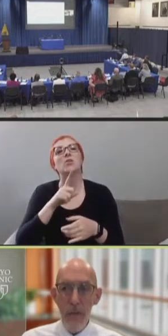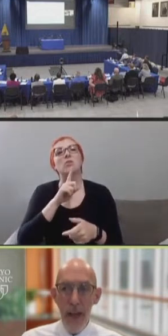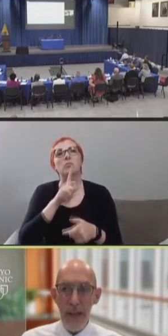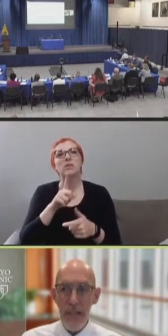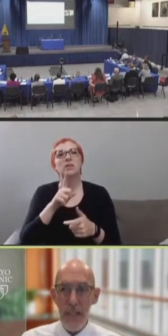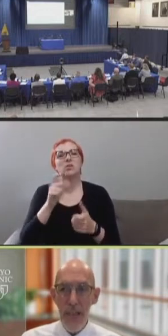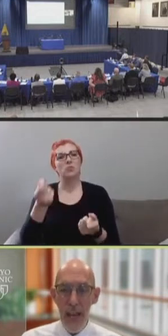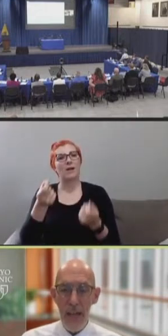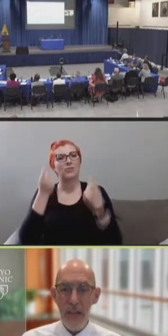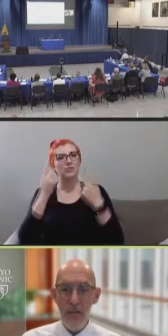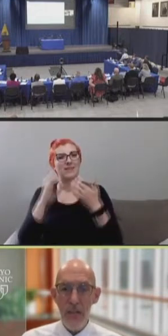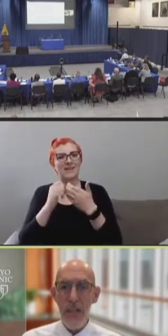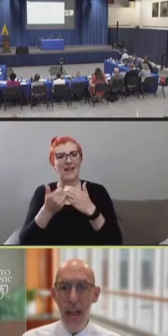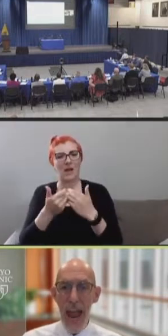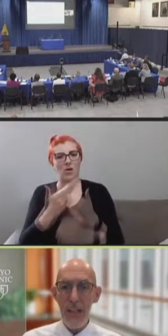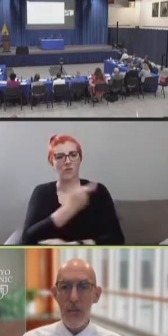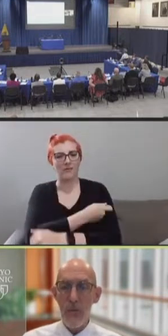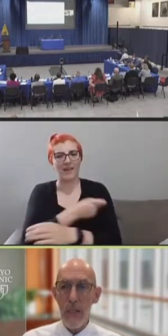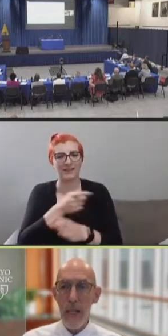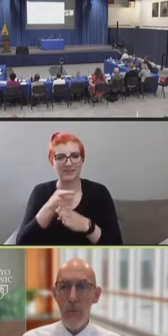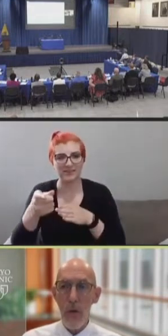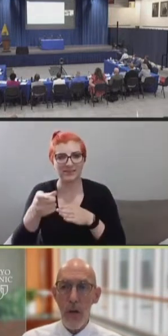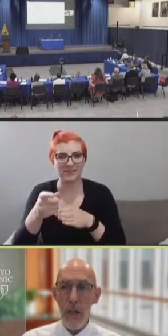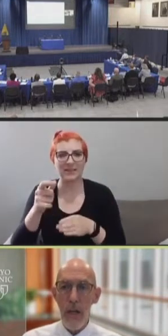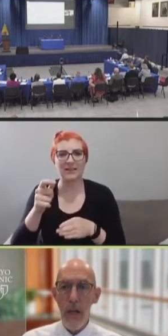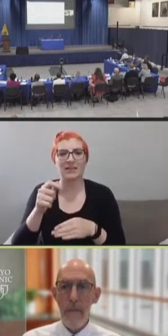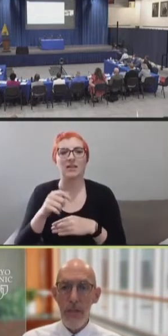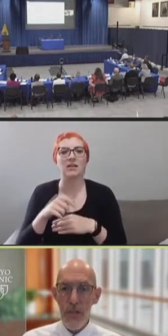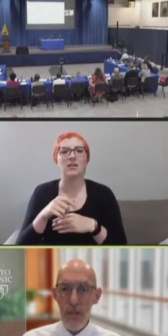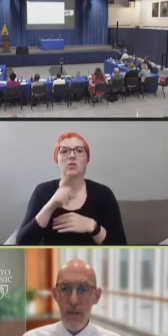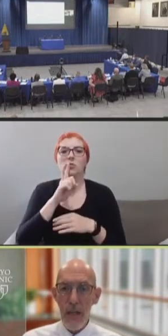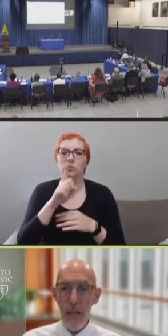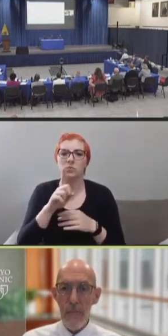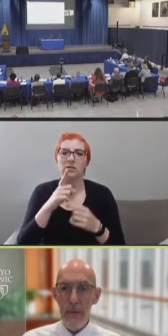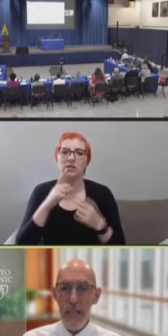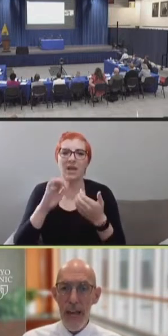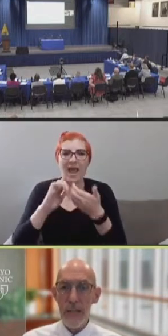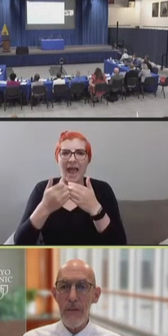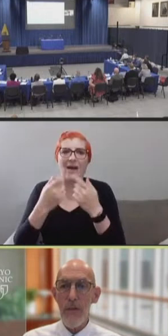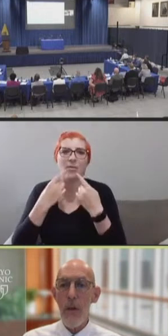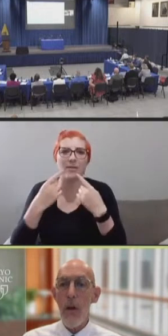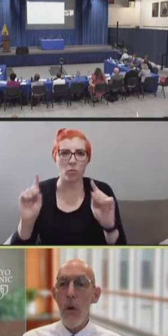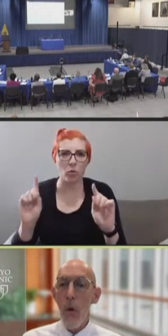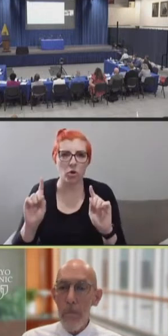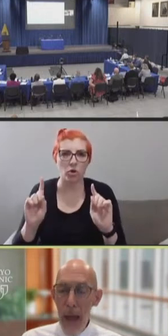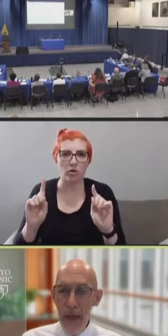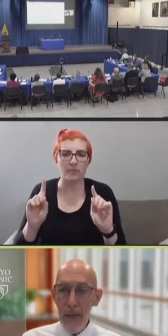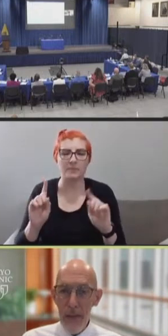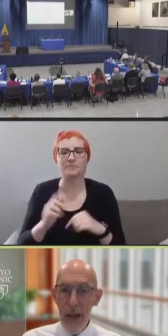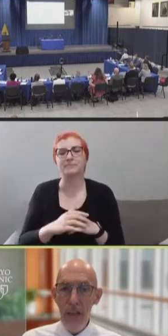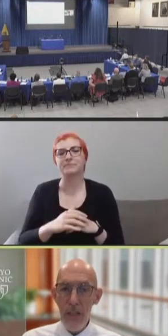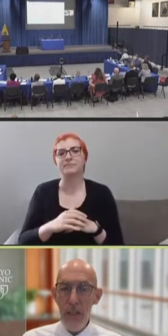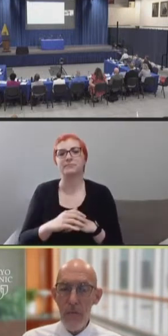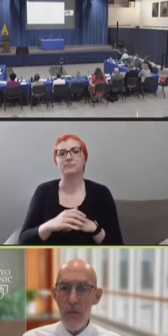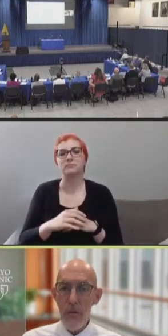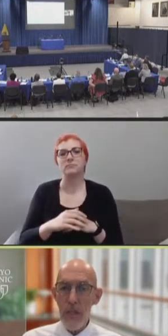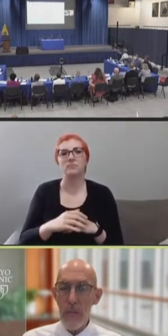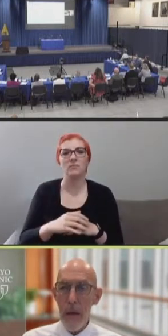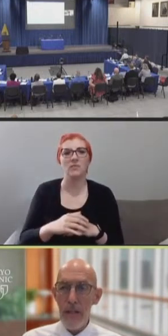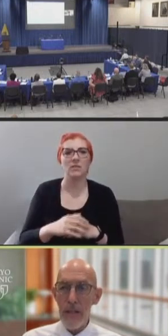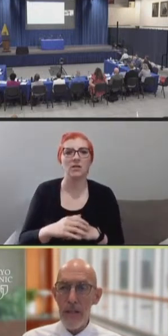how vaccine antigens actually work to stimulate protective or pathologic